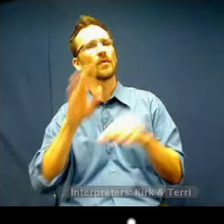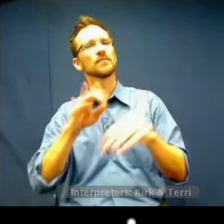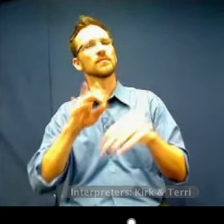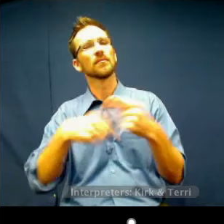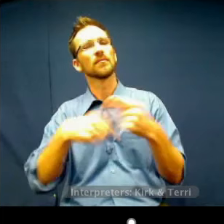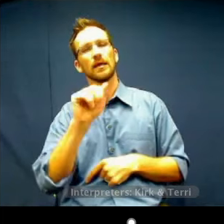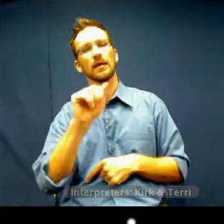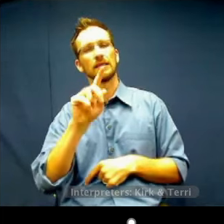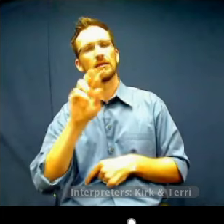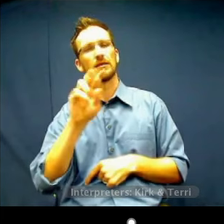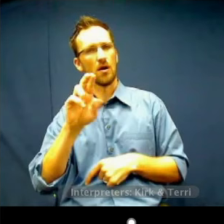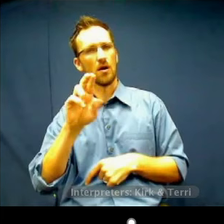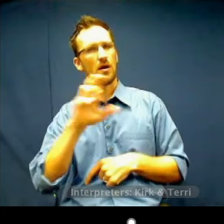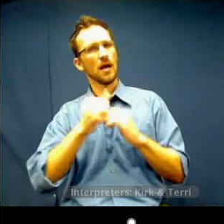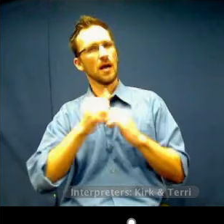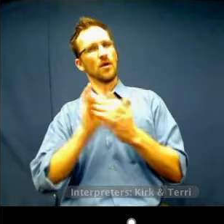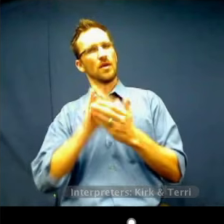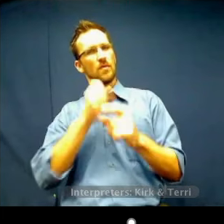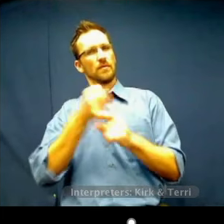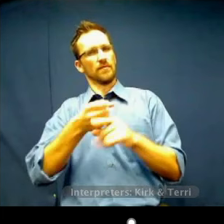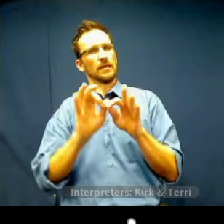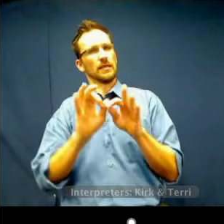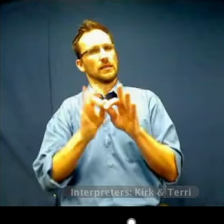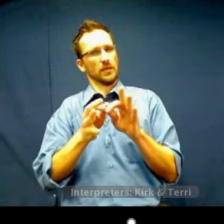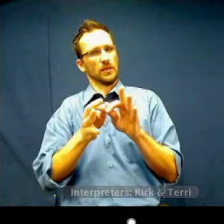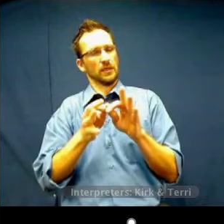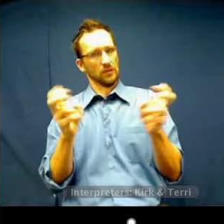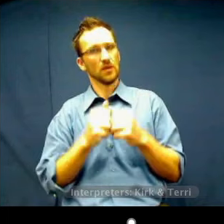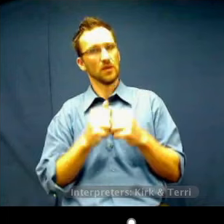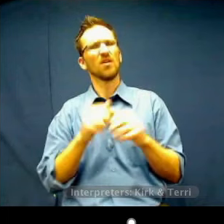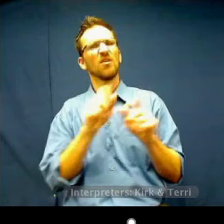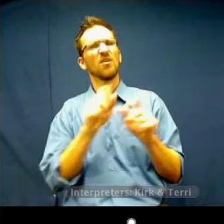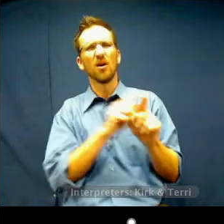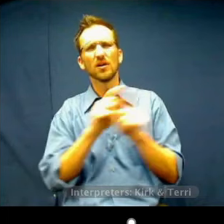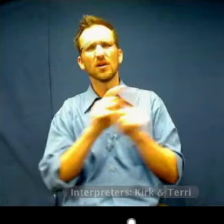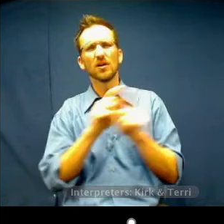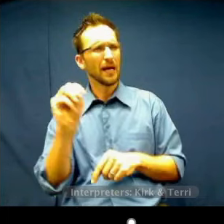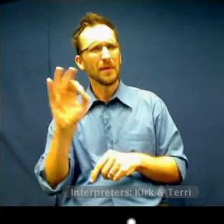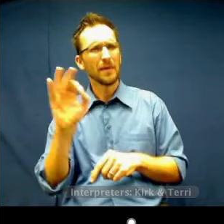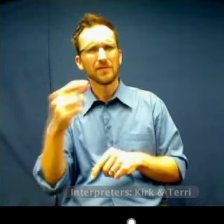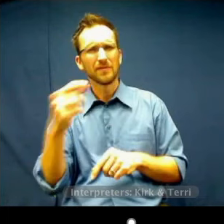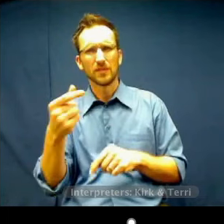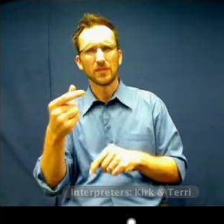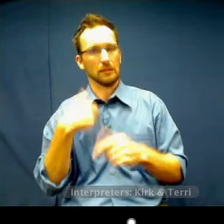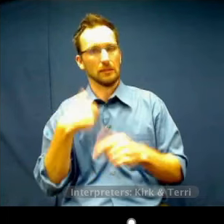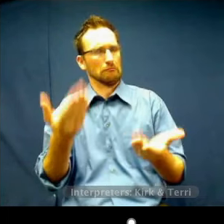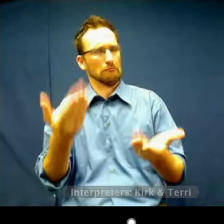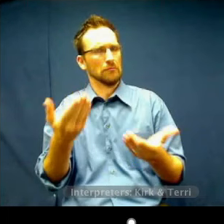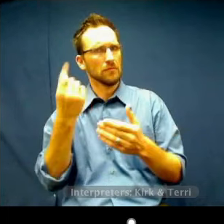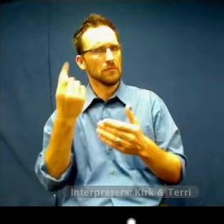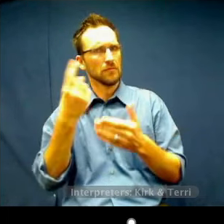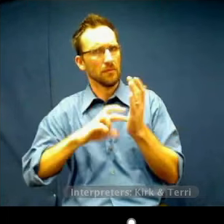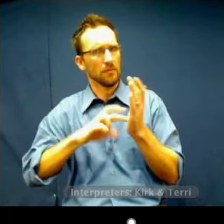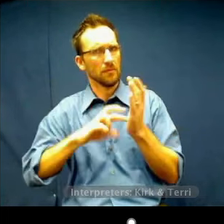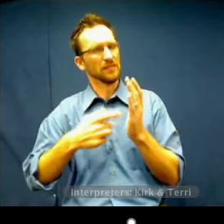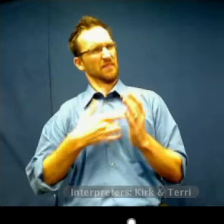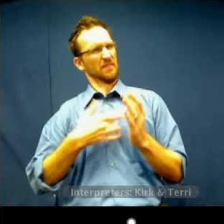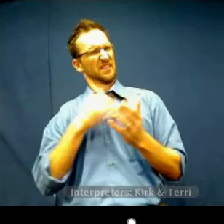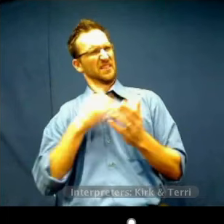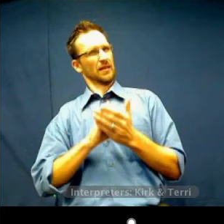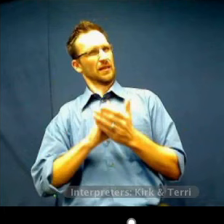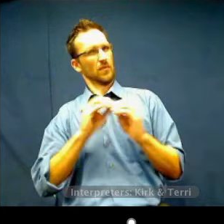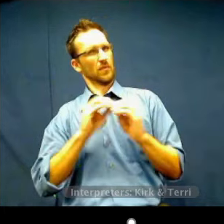implications. So and in addition, I don't know what an MFT is, but I suspect it's a California thing, either